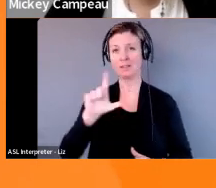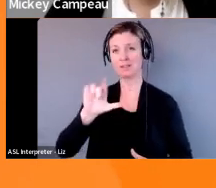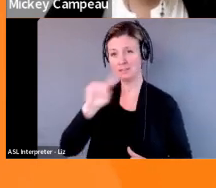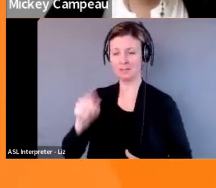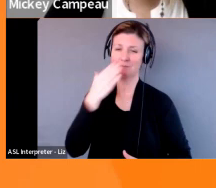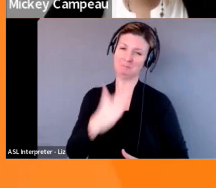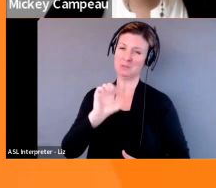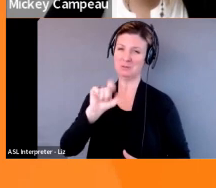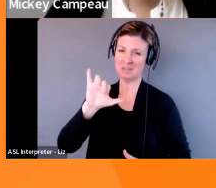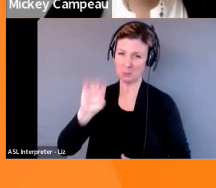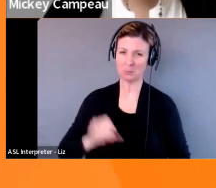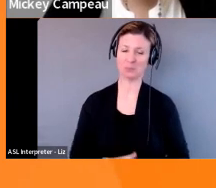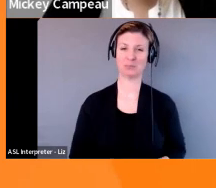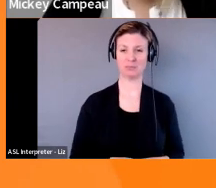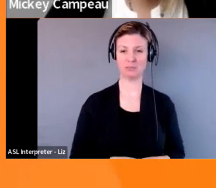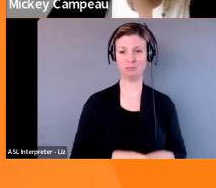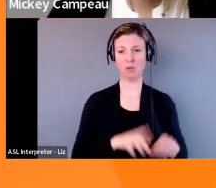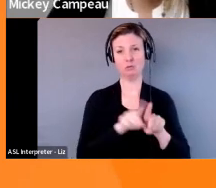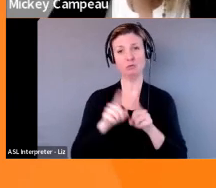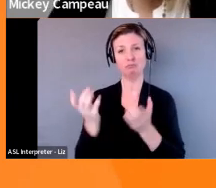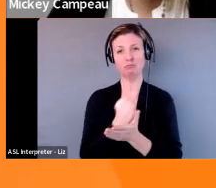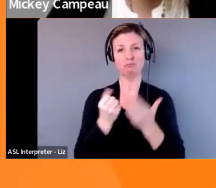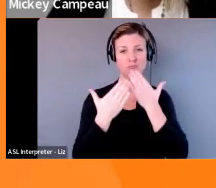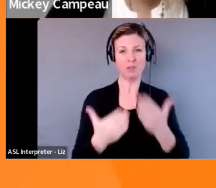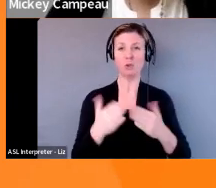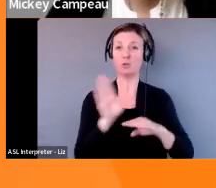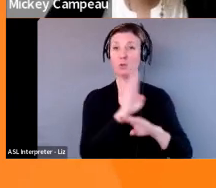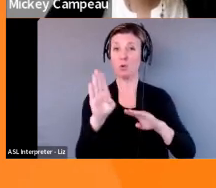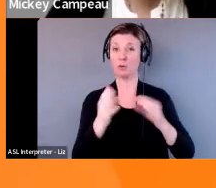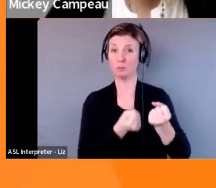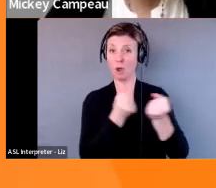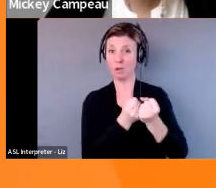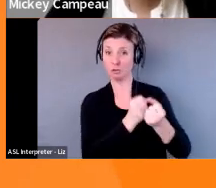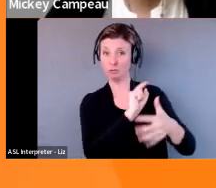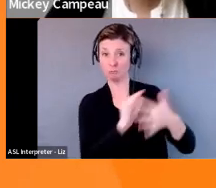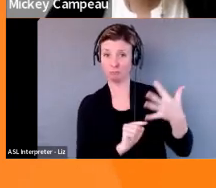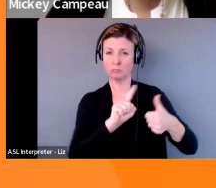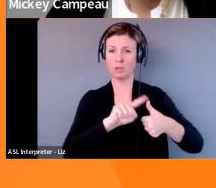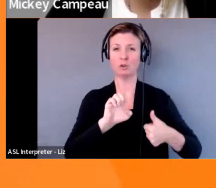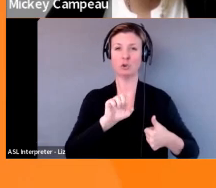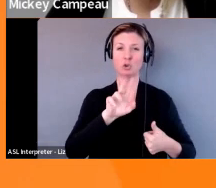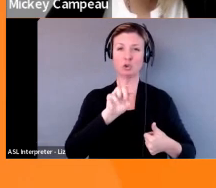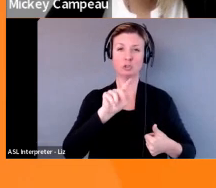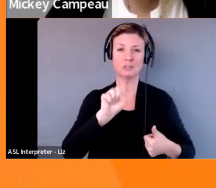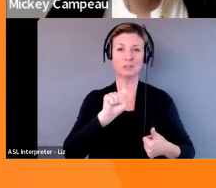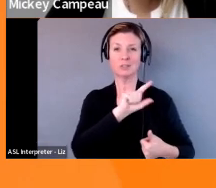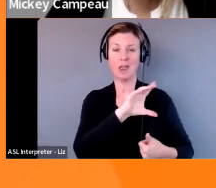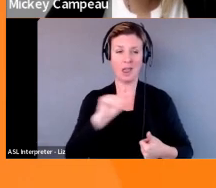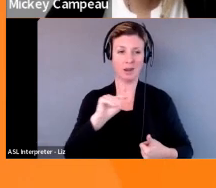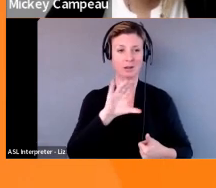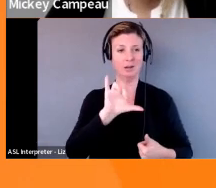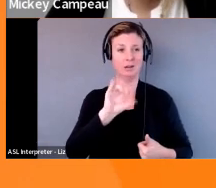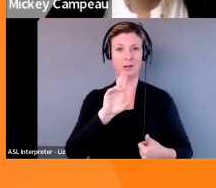SLIAO. While I'm at it, I'd also like to thank our corporate sponsors. Of course, Ernst & Young, Reese Informatica, Invest in